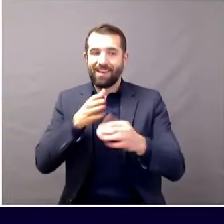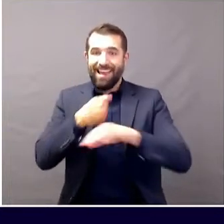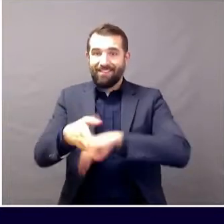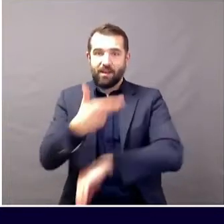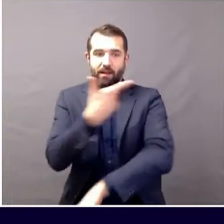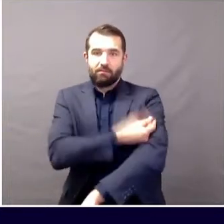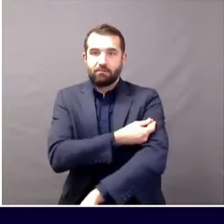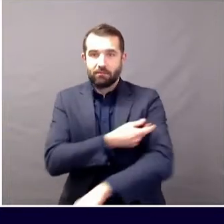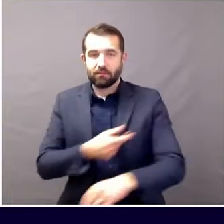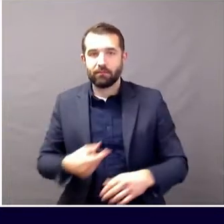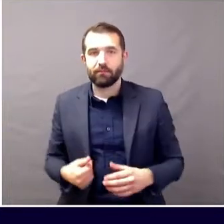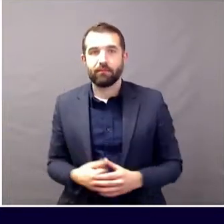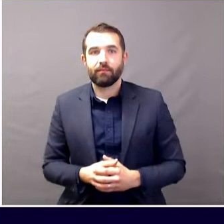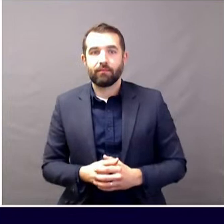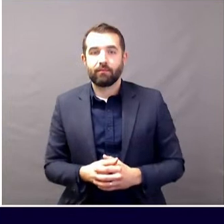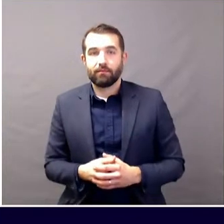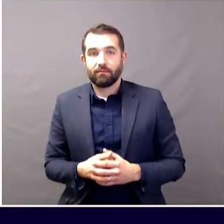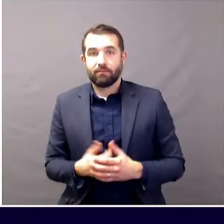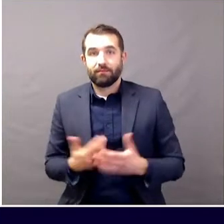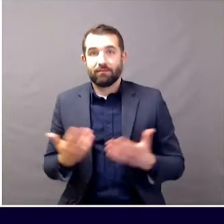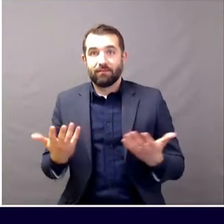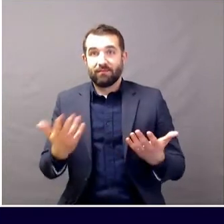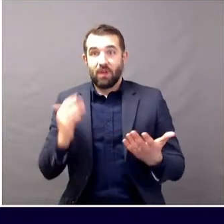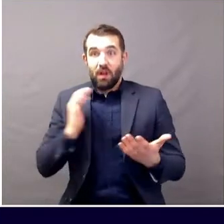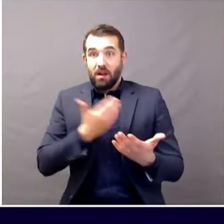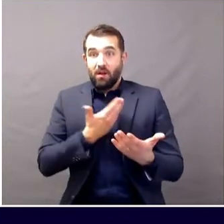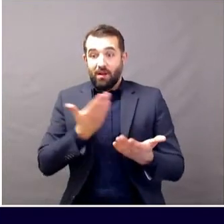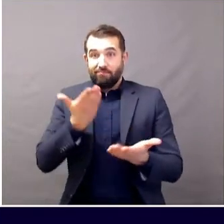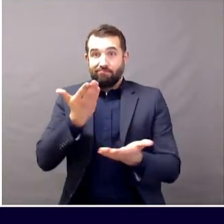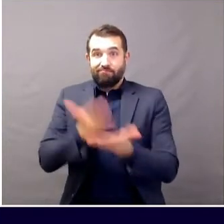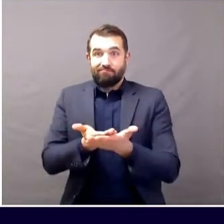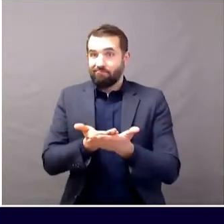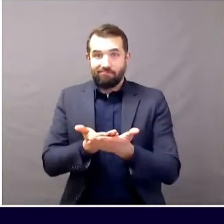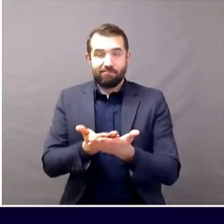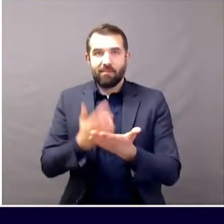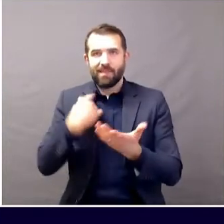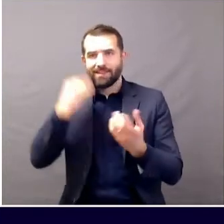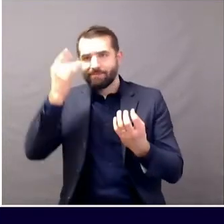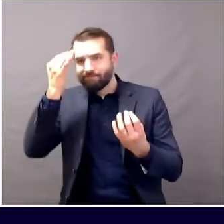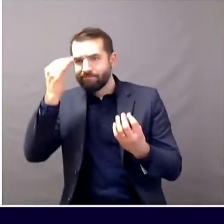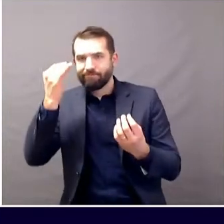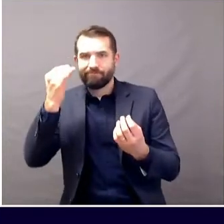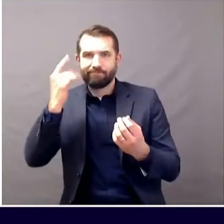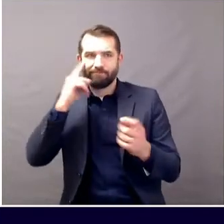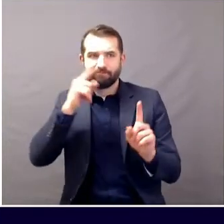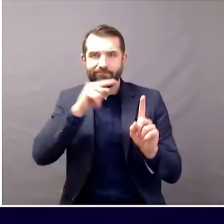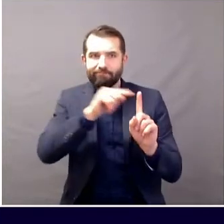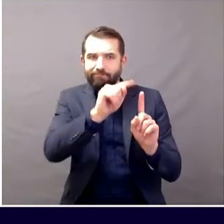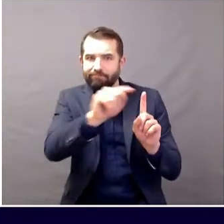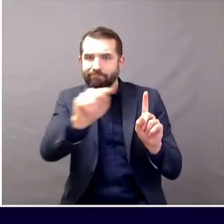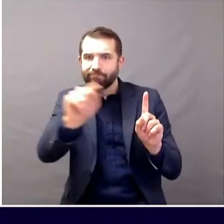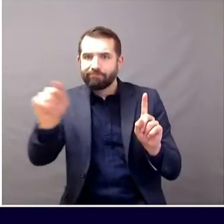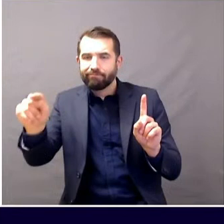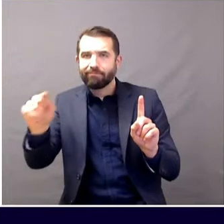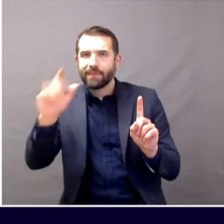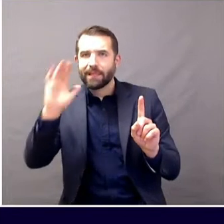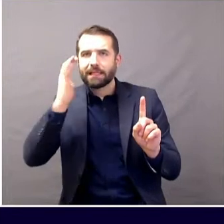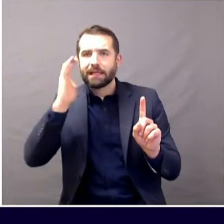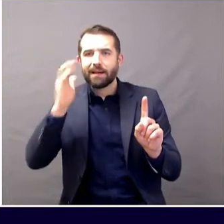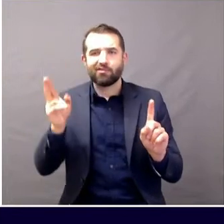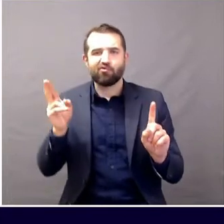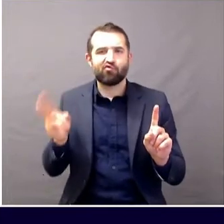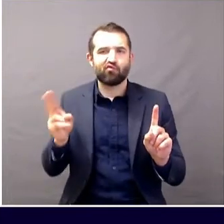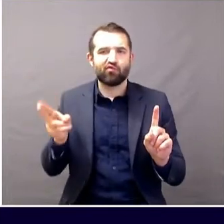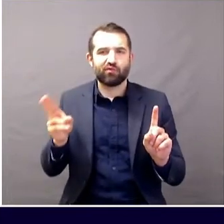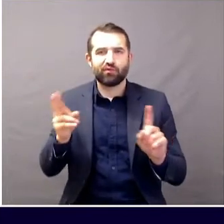on the individuals who have experienced an allergic reaction thus far is that a prior history of different types